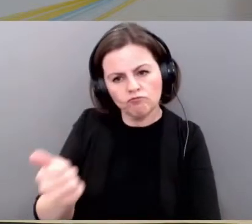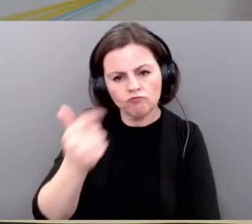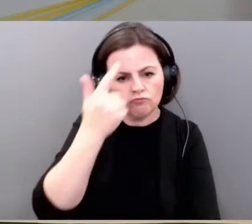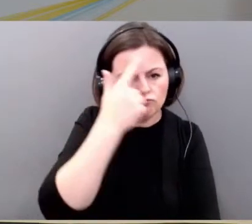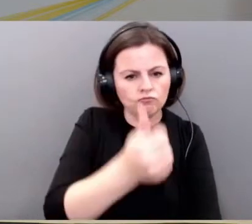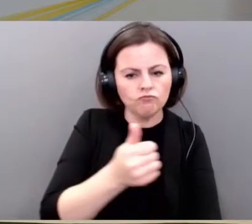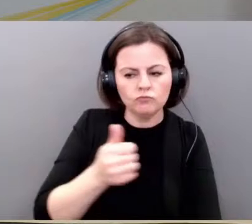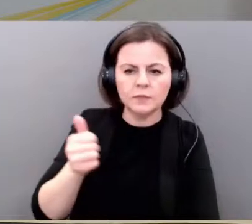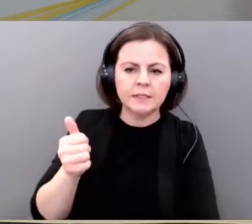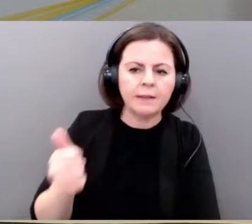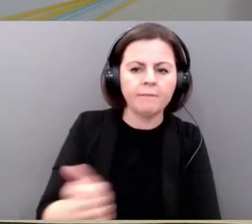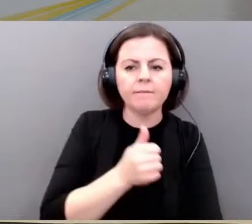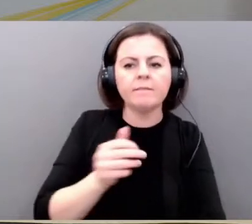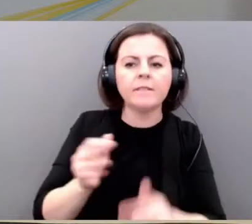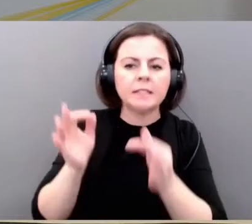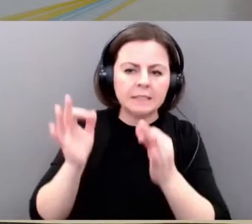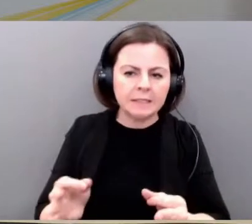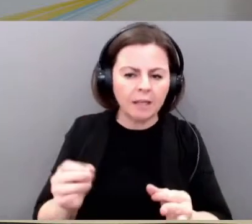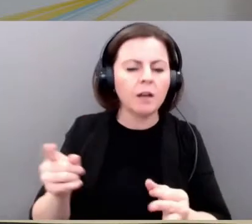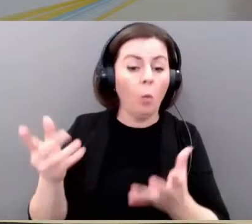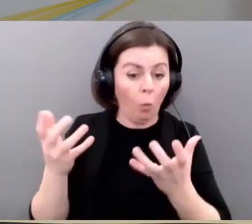that people can get if they choose?